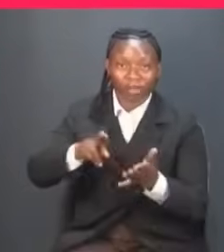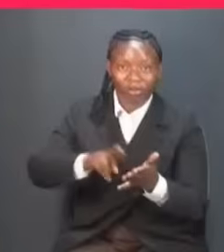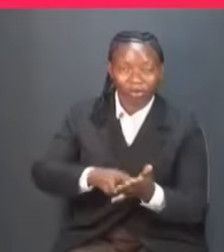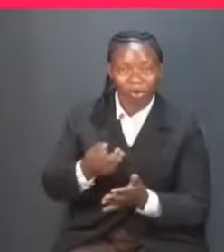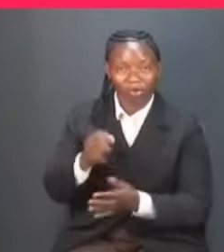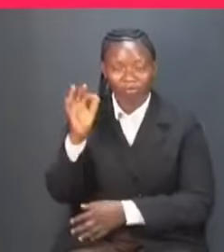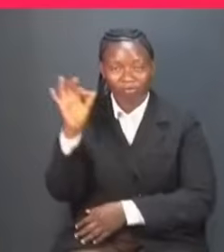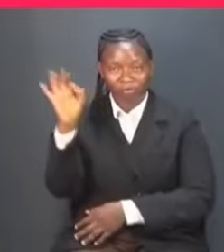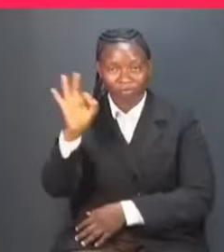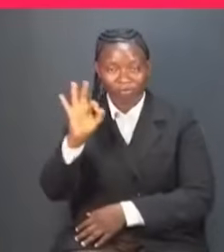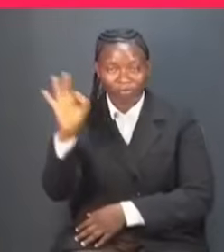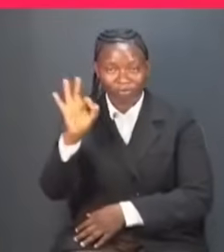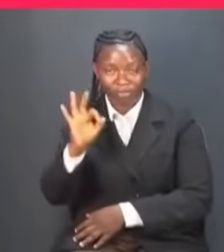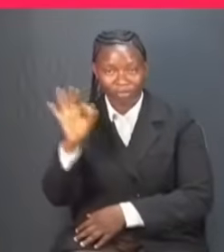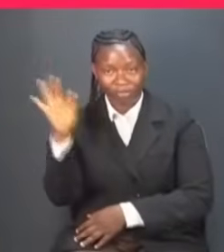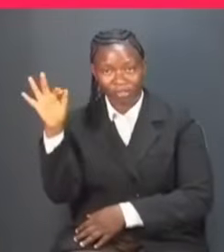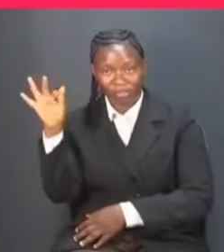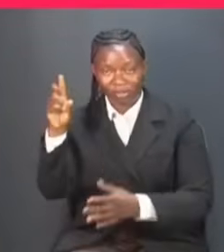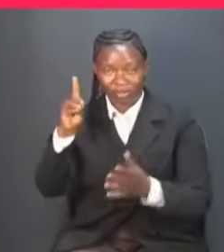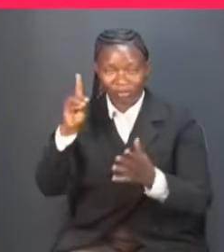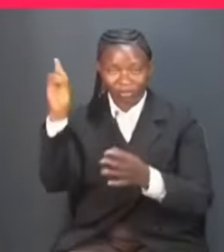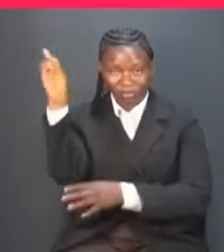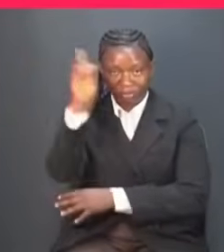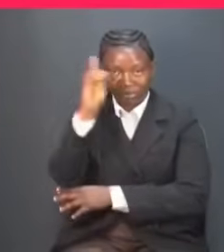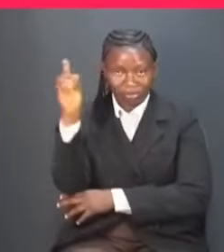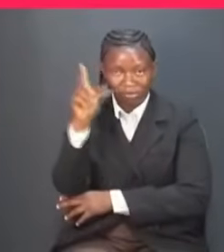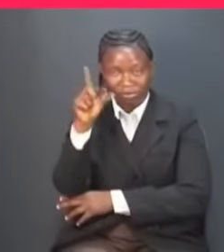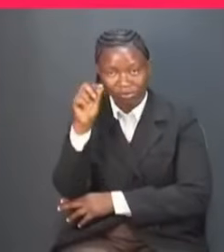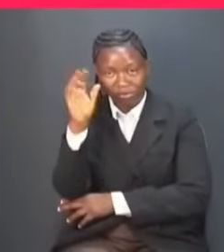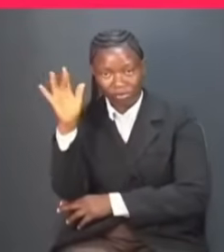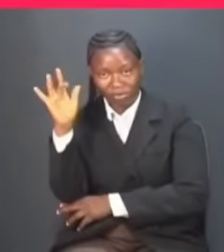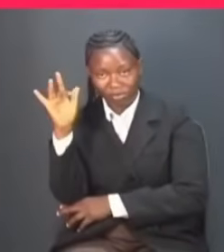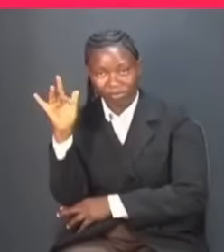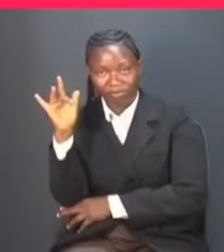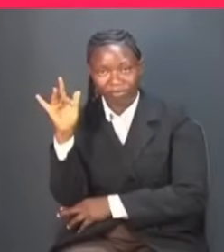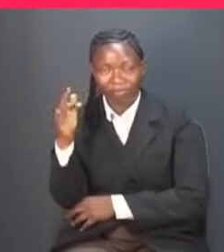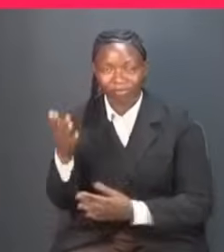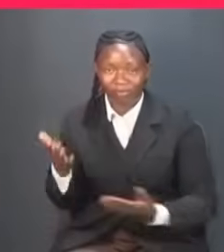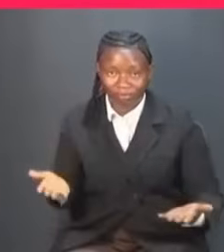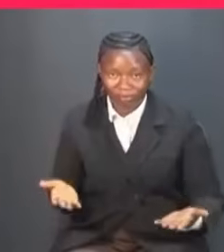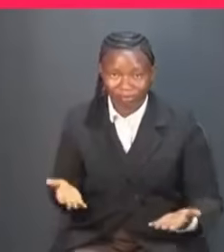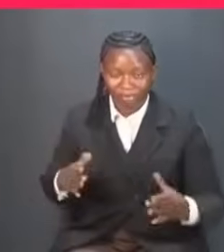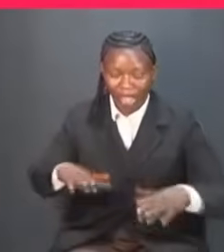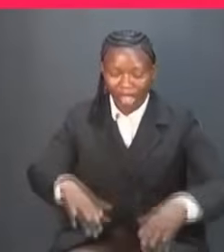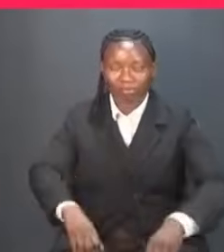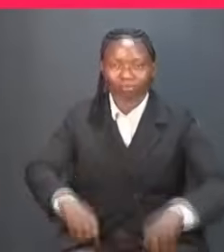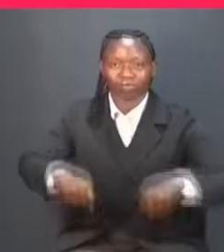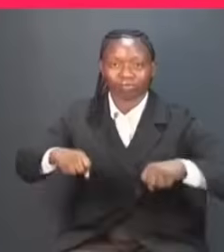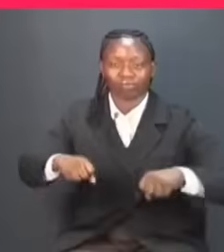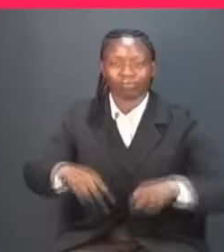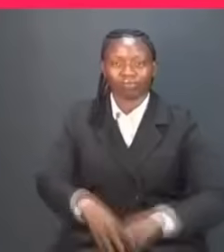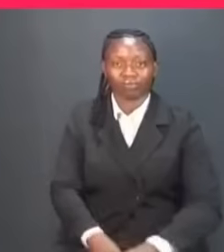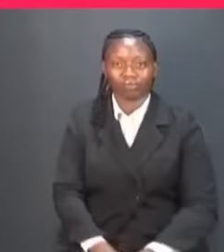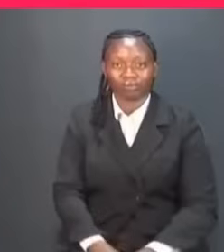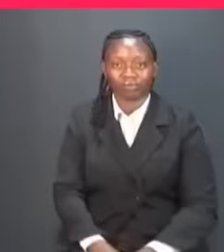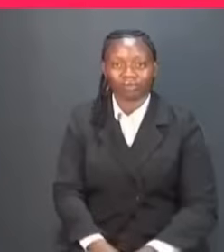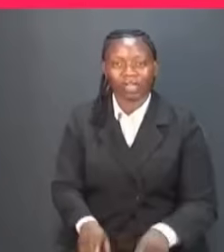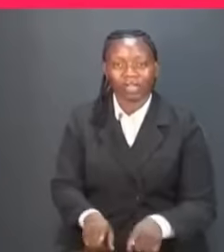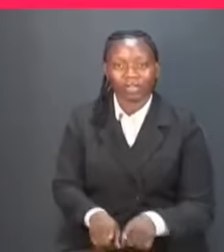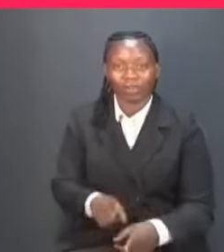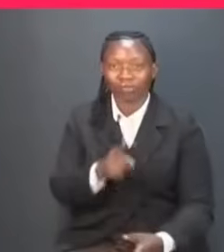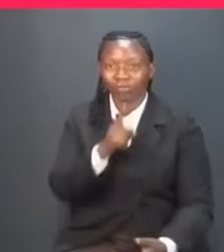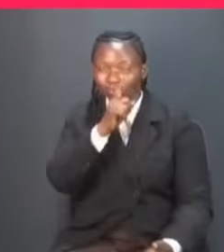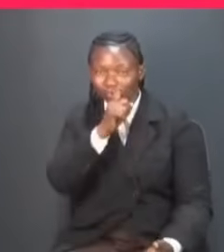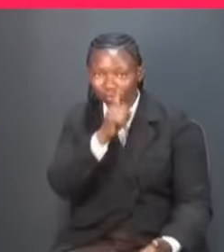Friday, 19th December 2025 is hereby adopted as the true